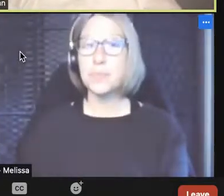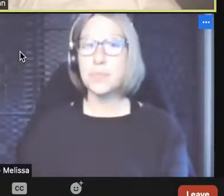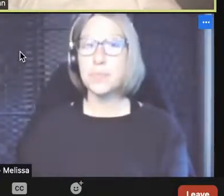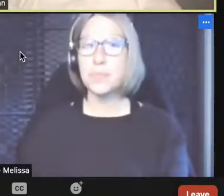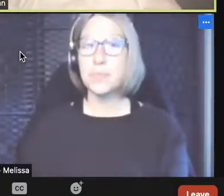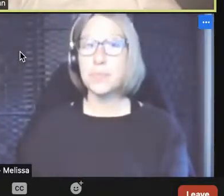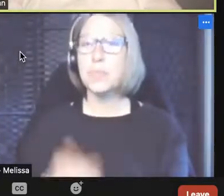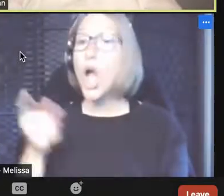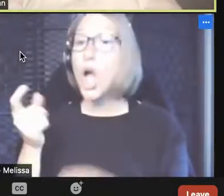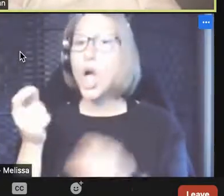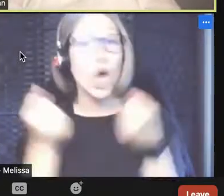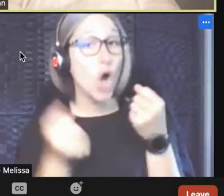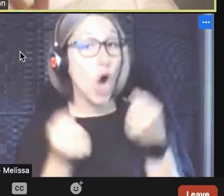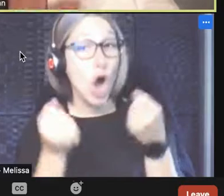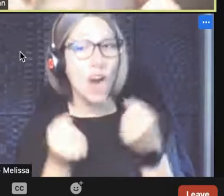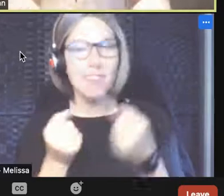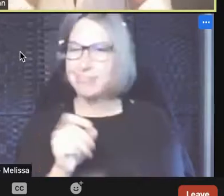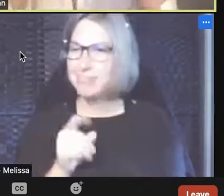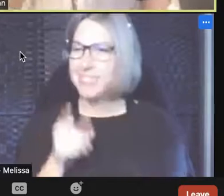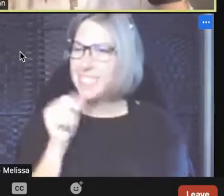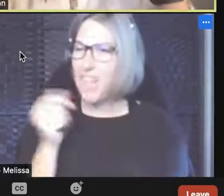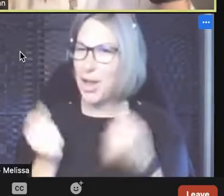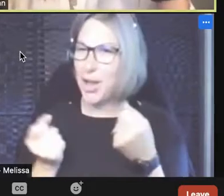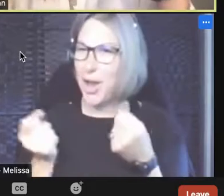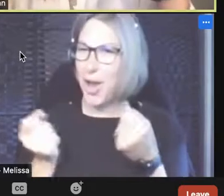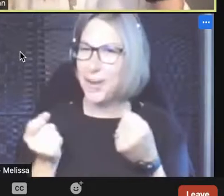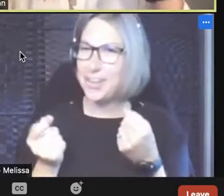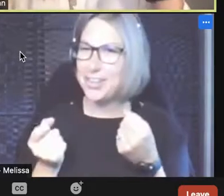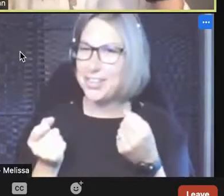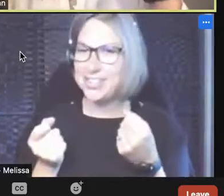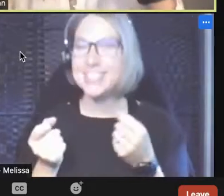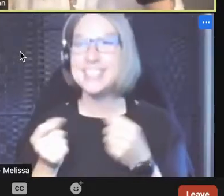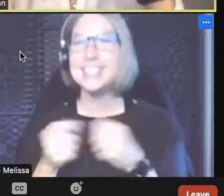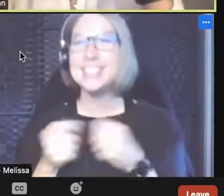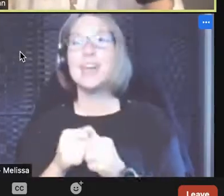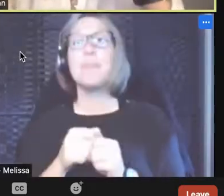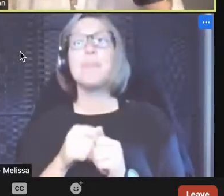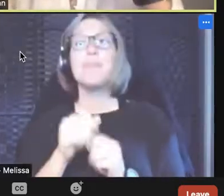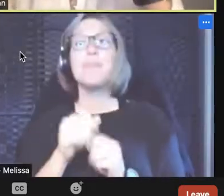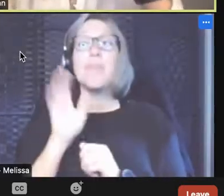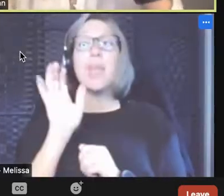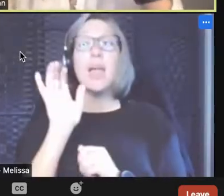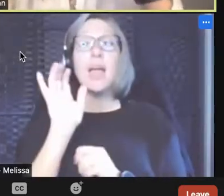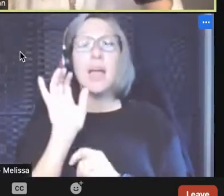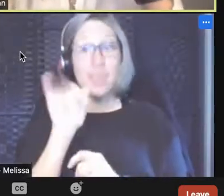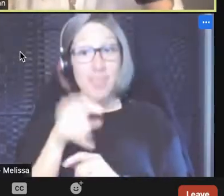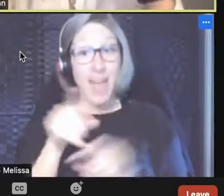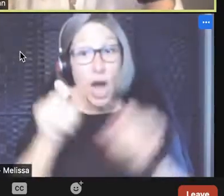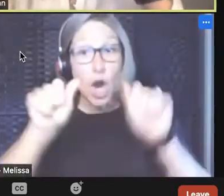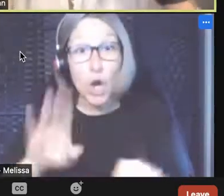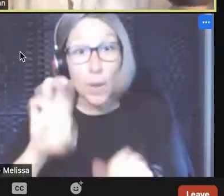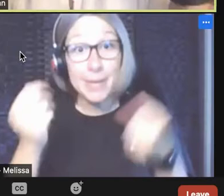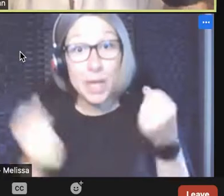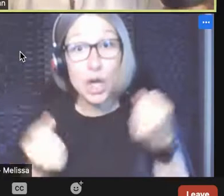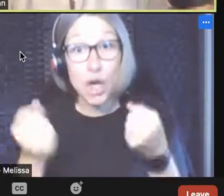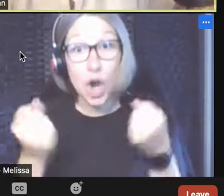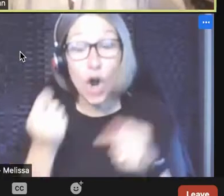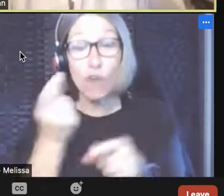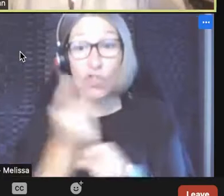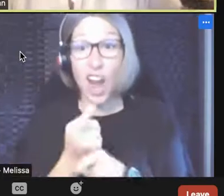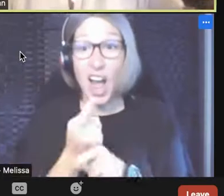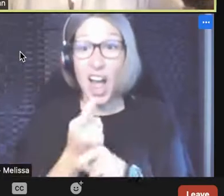A car. That's not a car, Sandy. Okay, that absolutely could be a car, right? So it's kind of got a